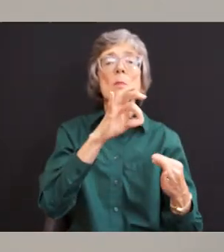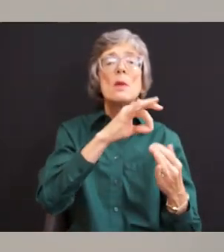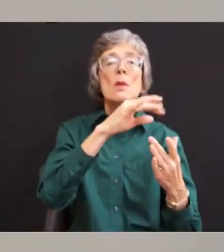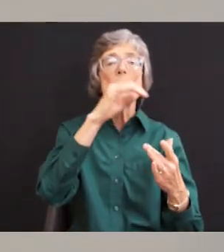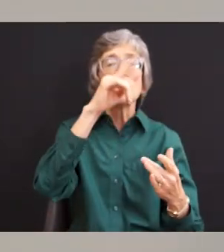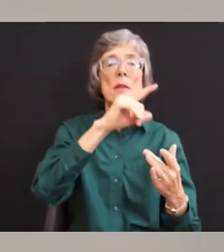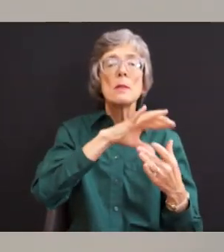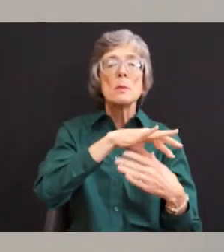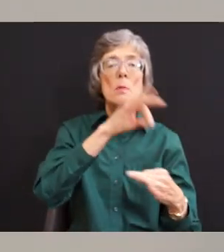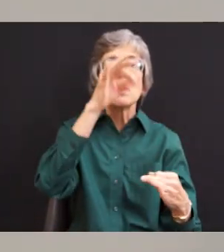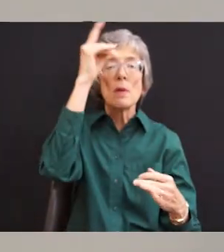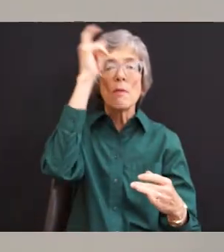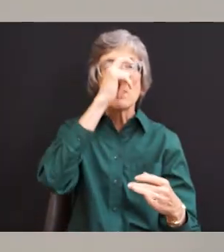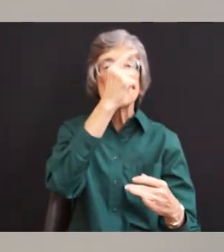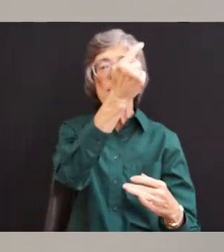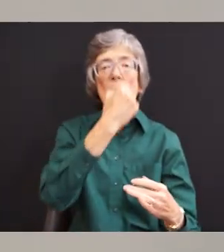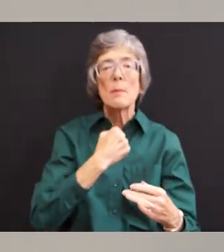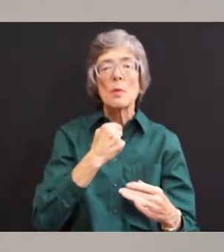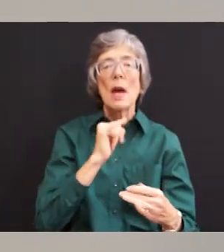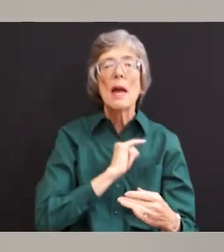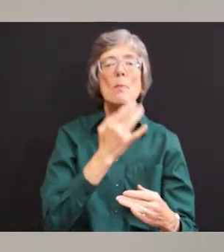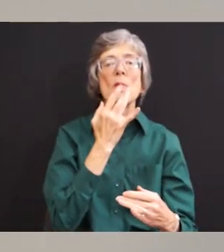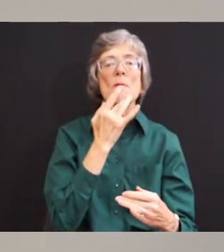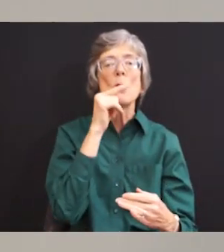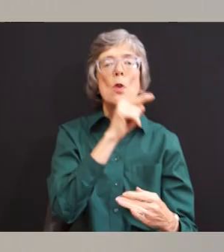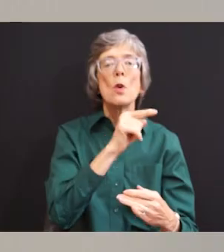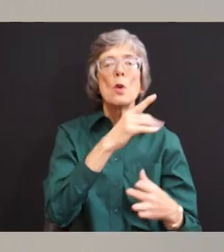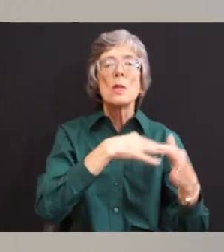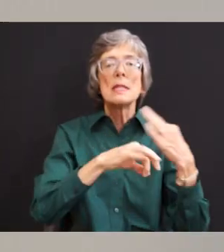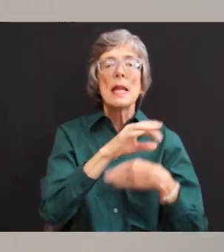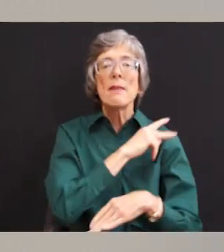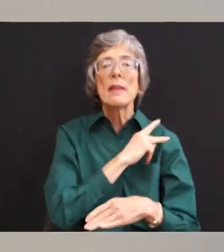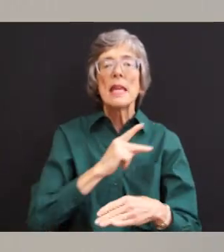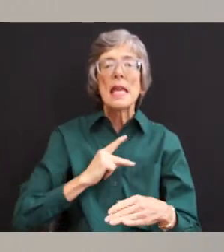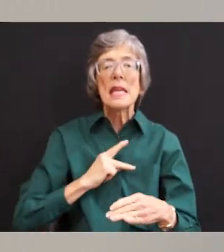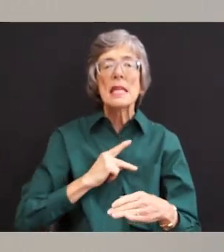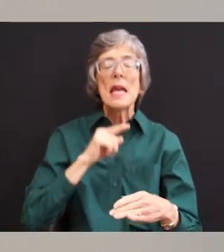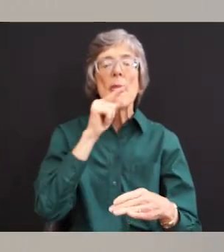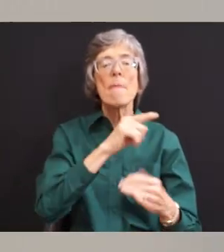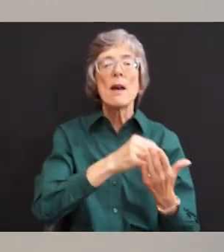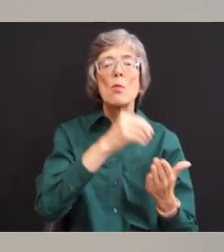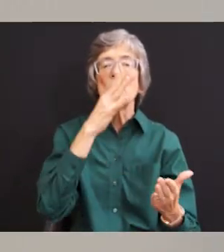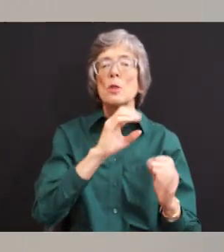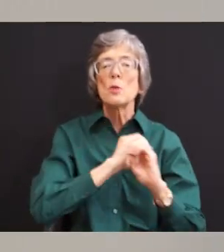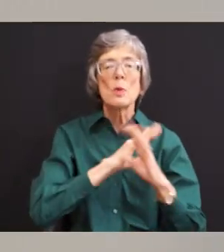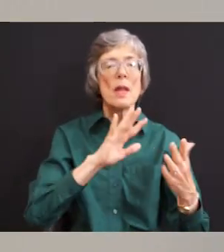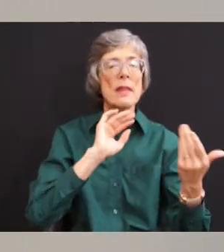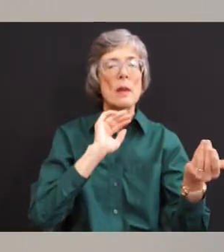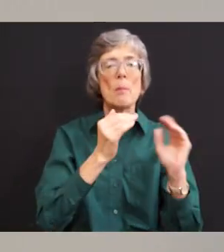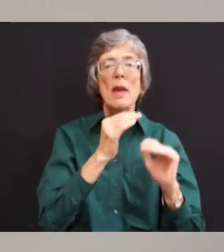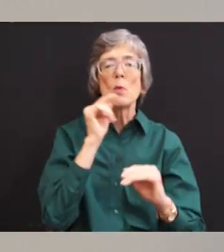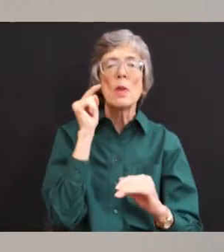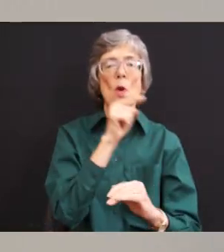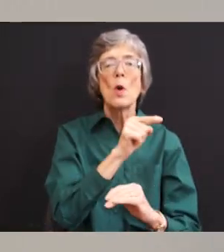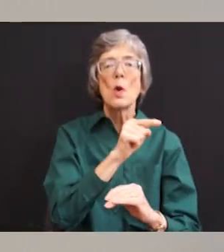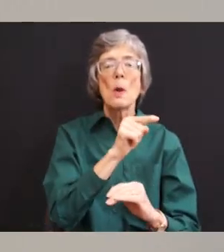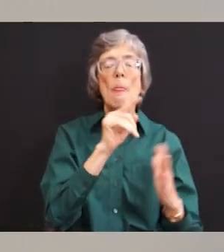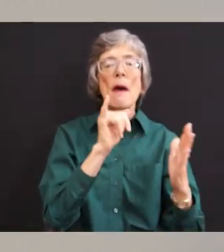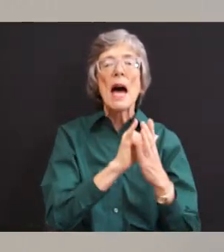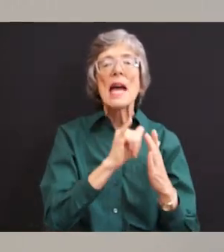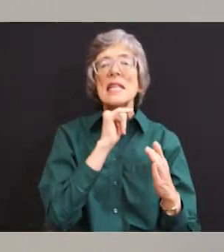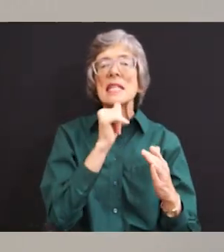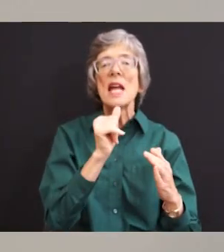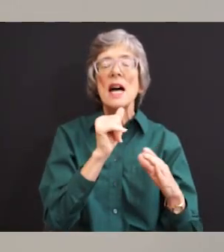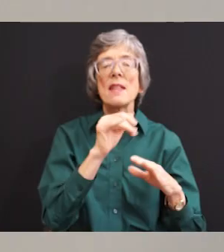to me. I preferred her to scepter and throne, and deemed riches nothing in comparison with her. Nor did I liken